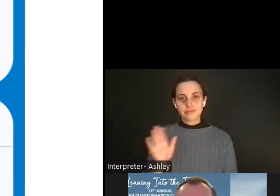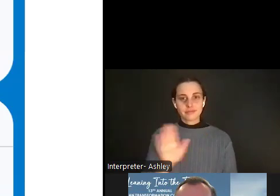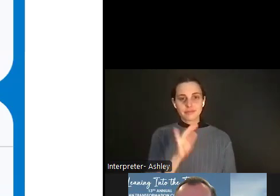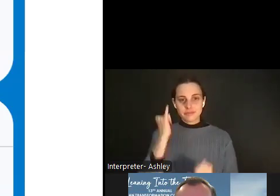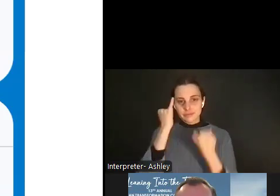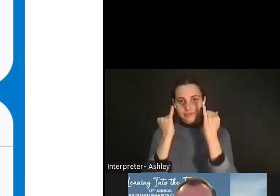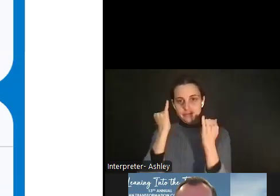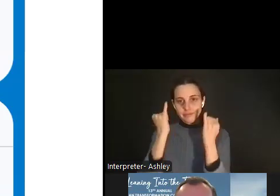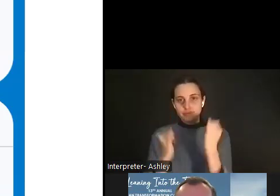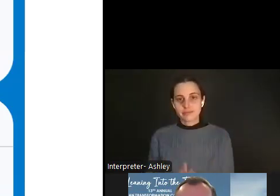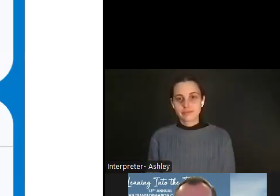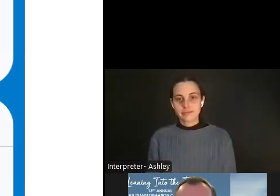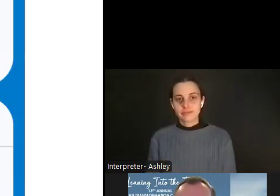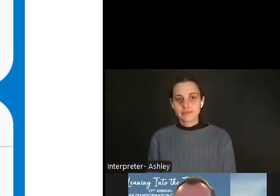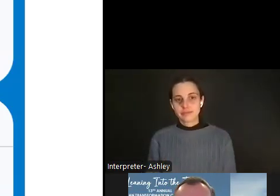there.